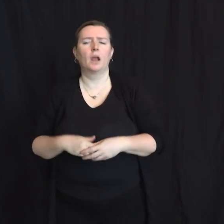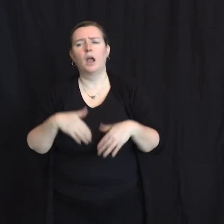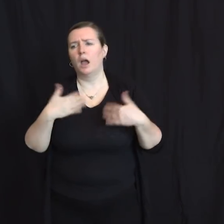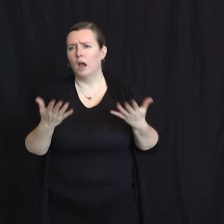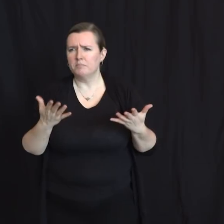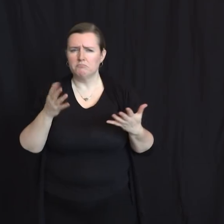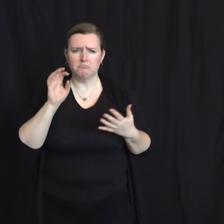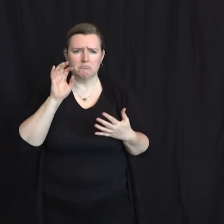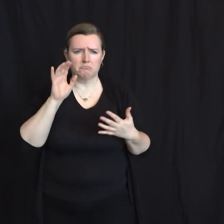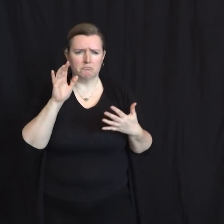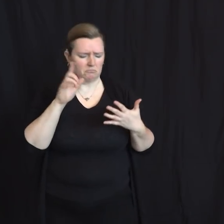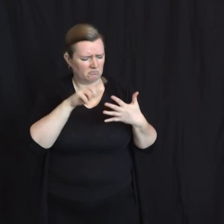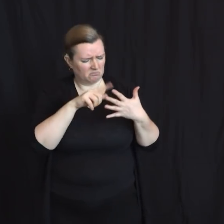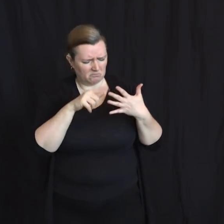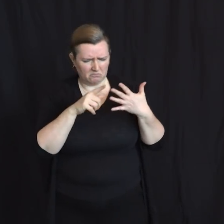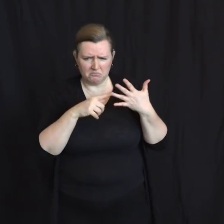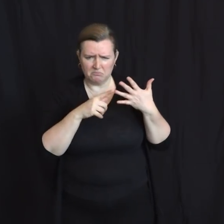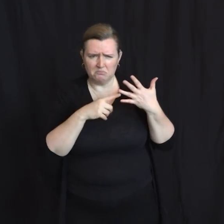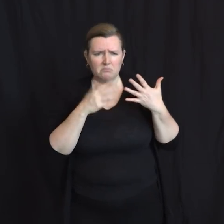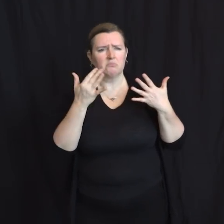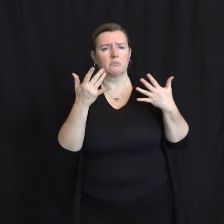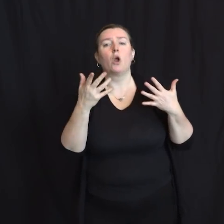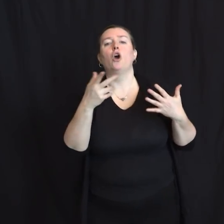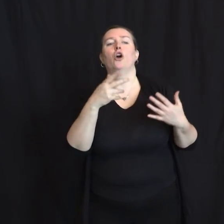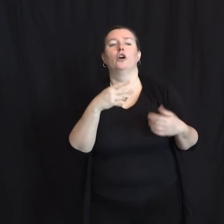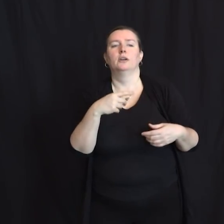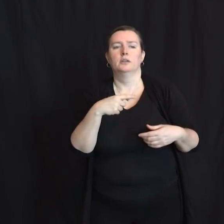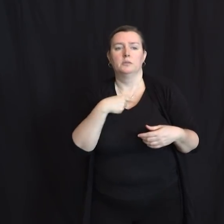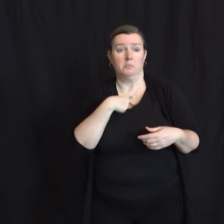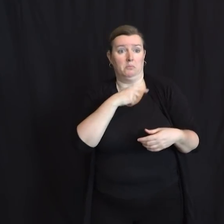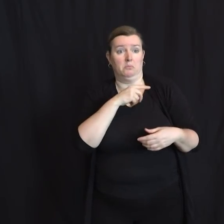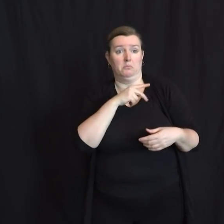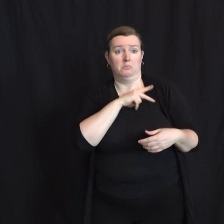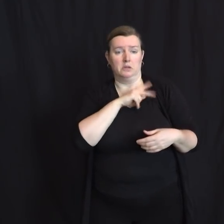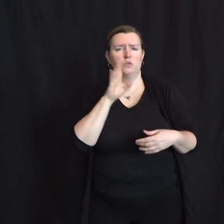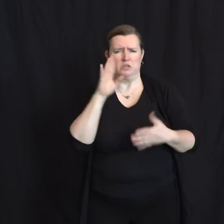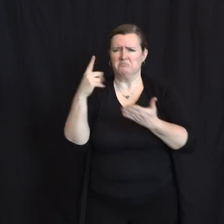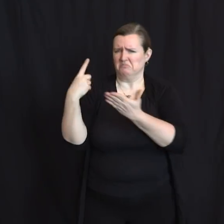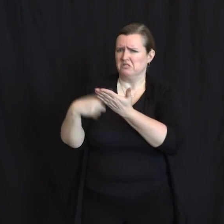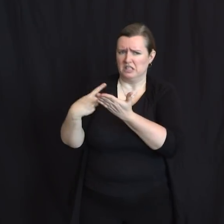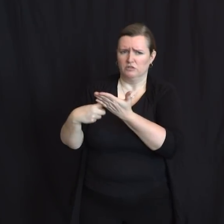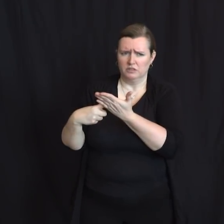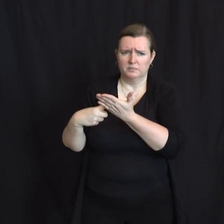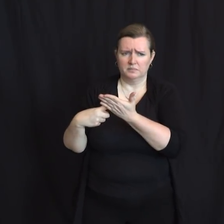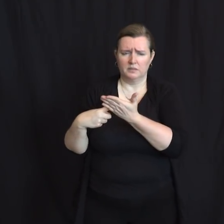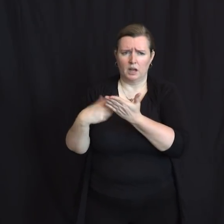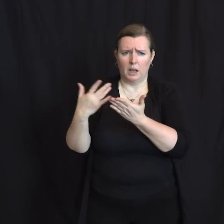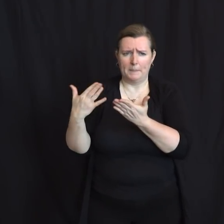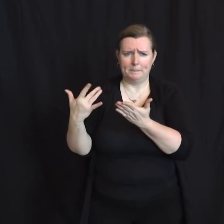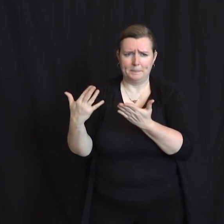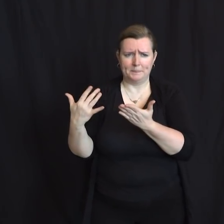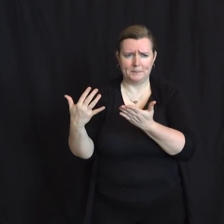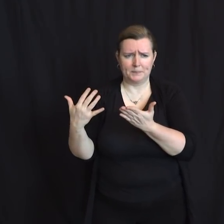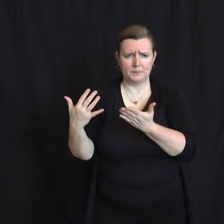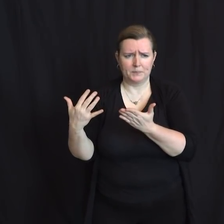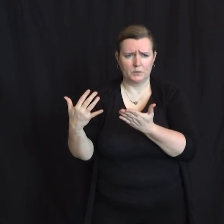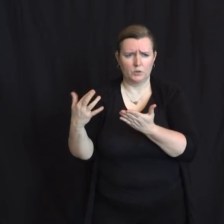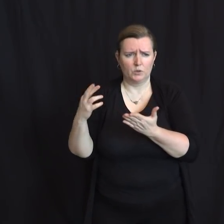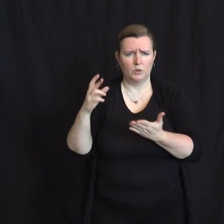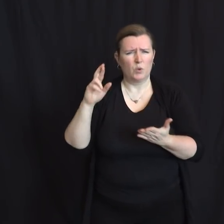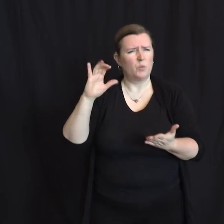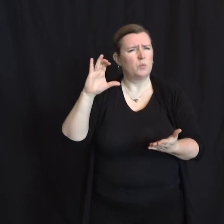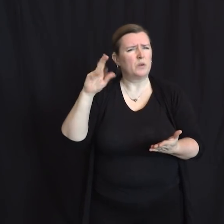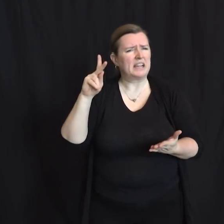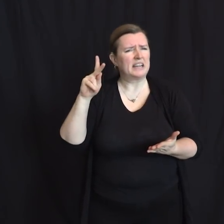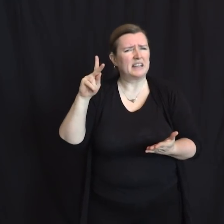could take a second on a personal note, I did not know you were going to talk about Rick Vanderklok, a longtime friend. I saw